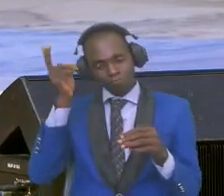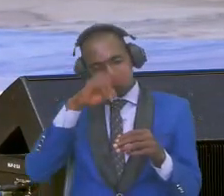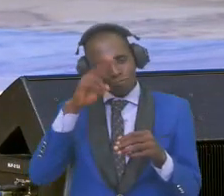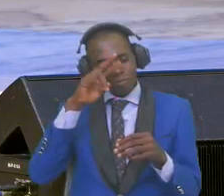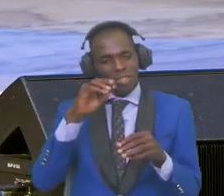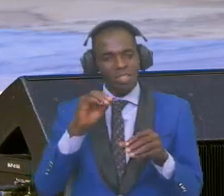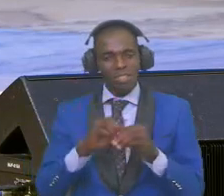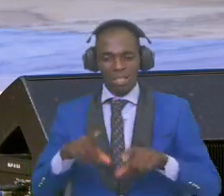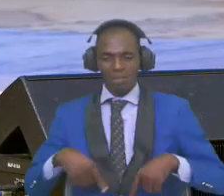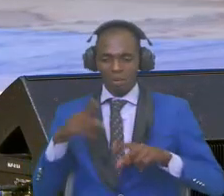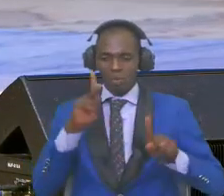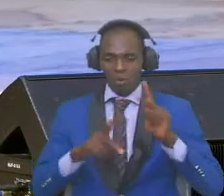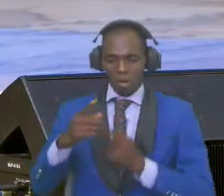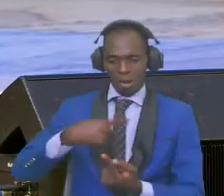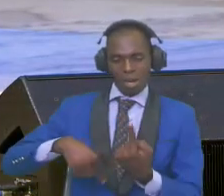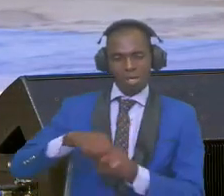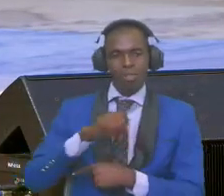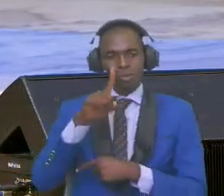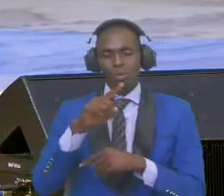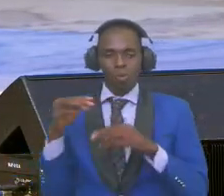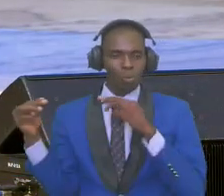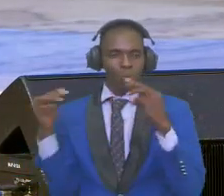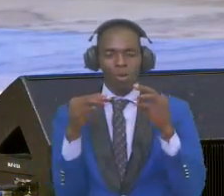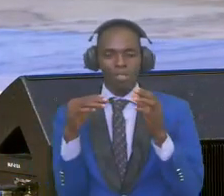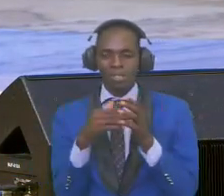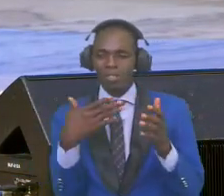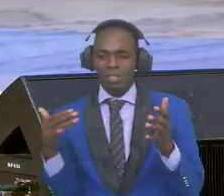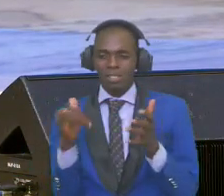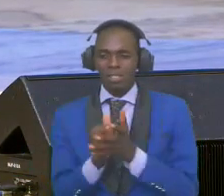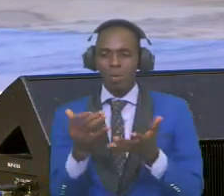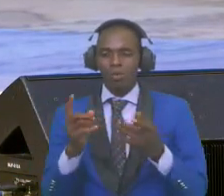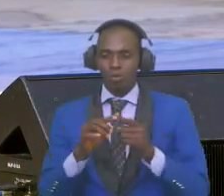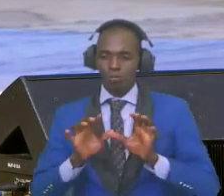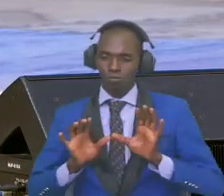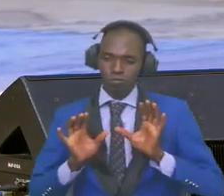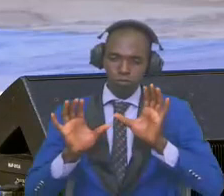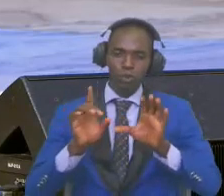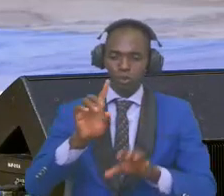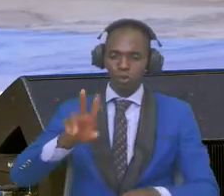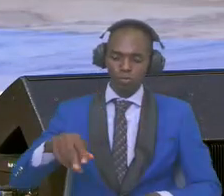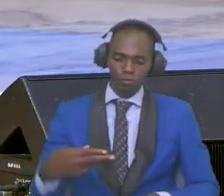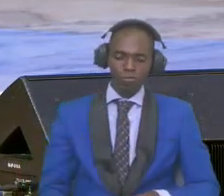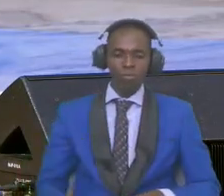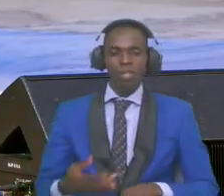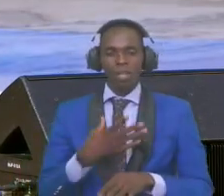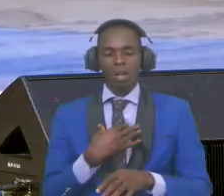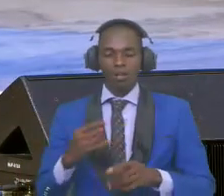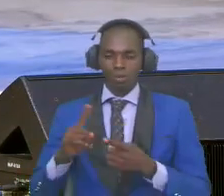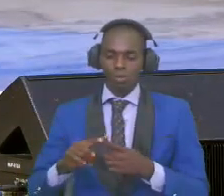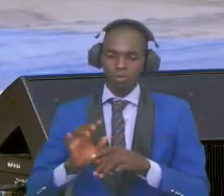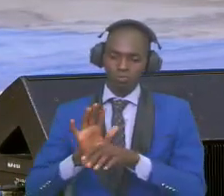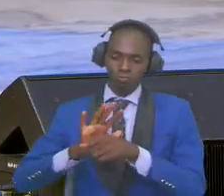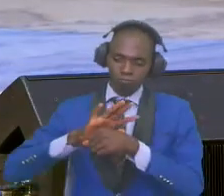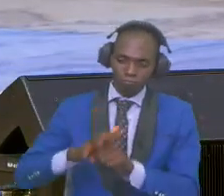you. You war against all the things that want to push you down and trample on you and walk